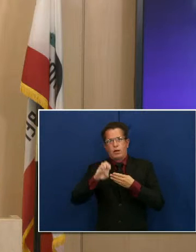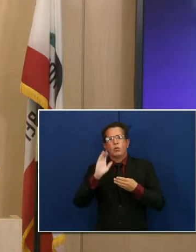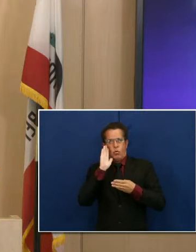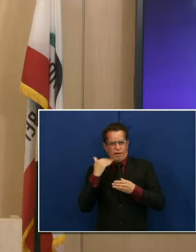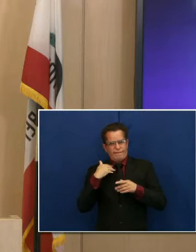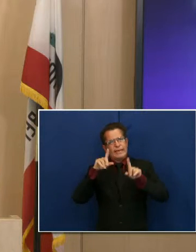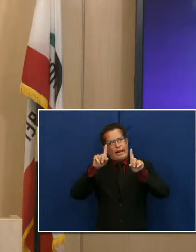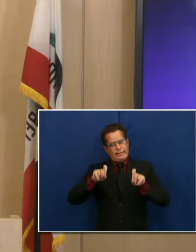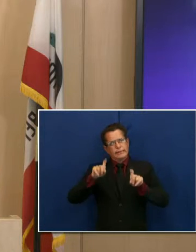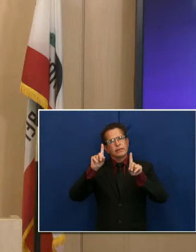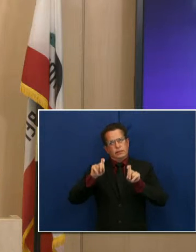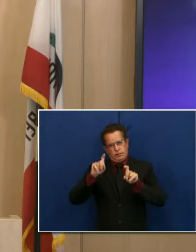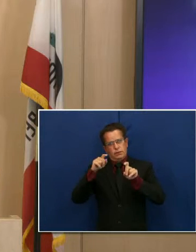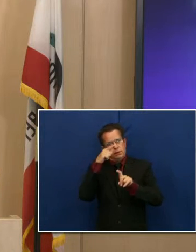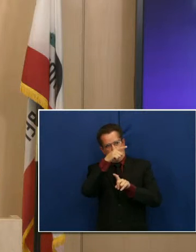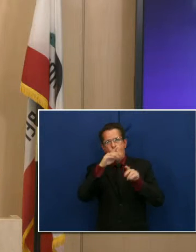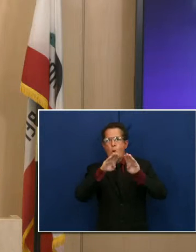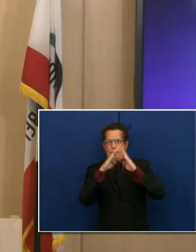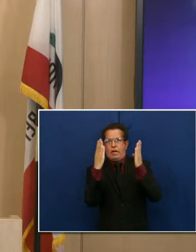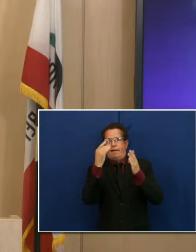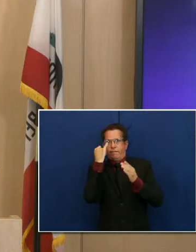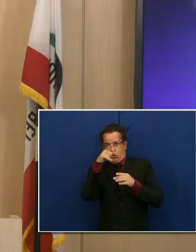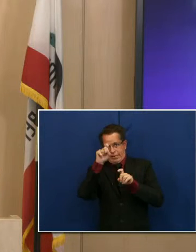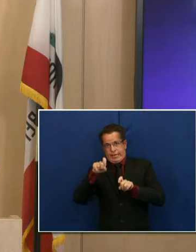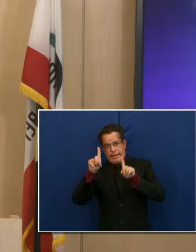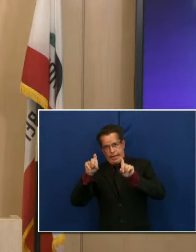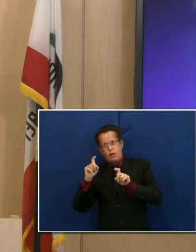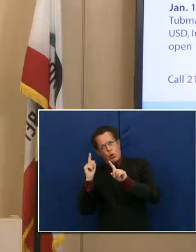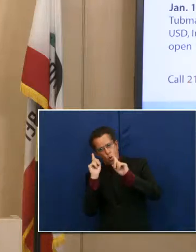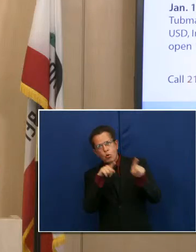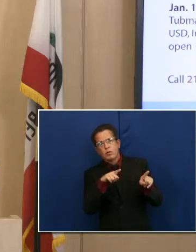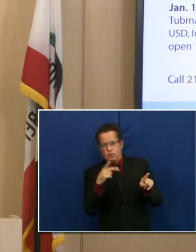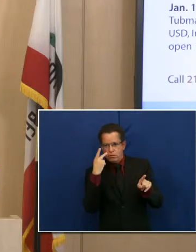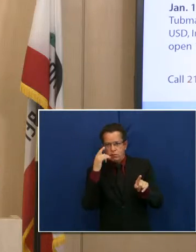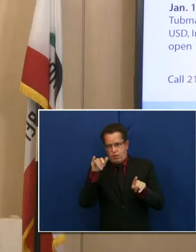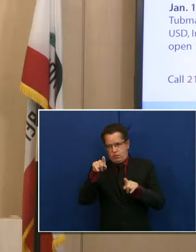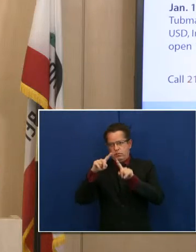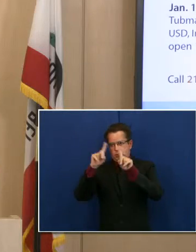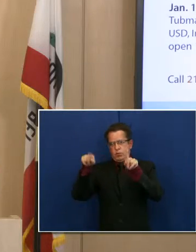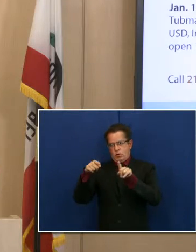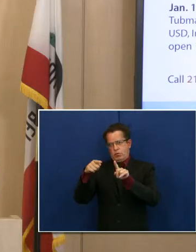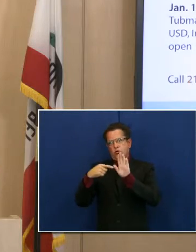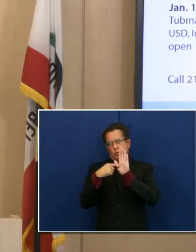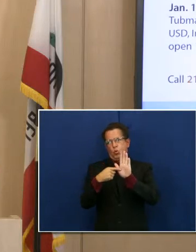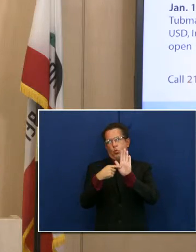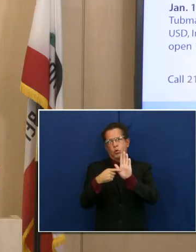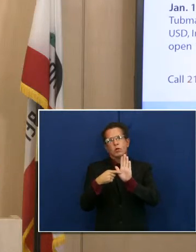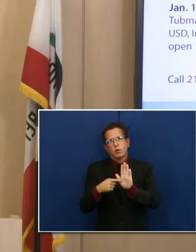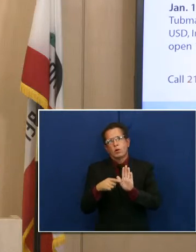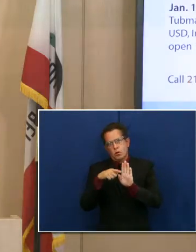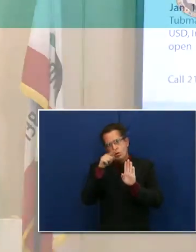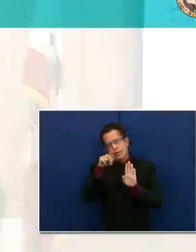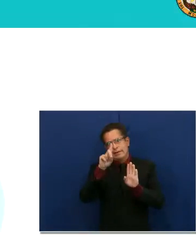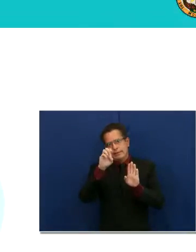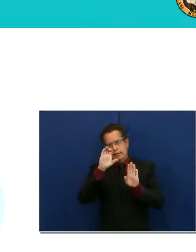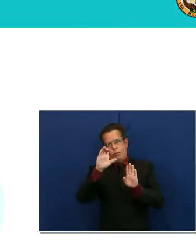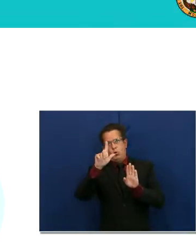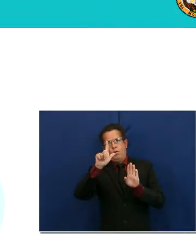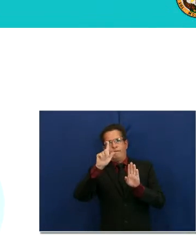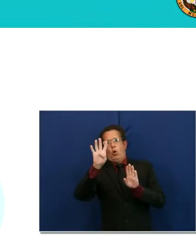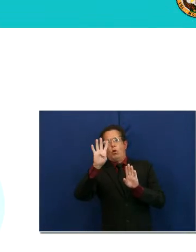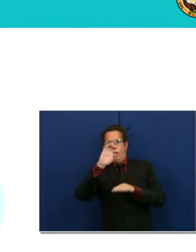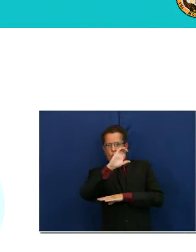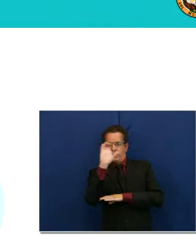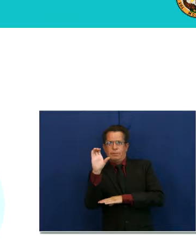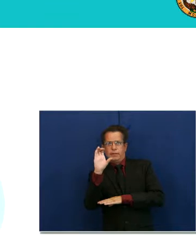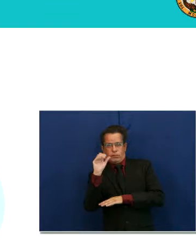remaining open for people who need tests. You see a slide coming up now which tells you that on December 24th, Christmas